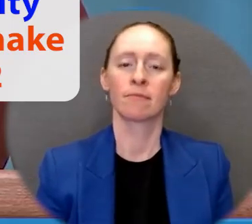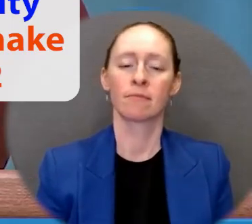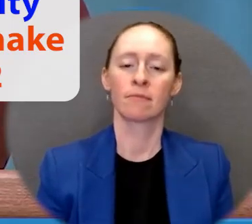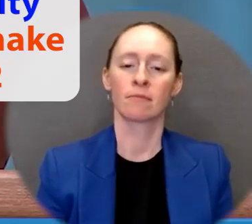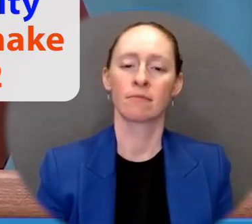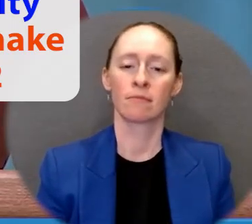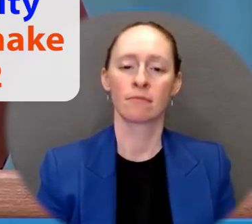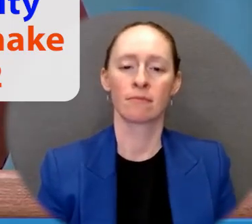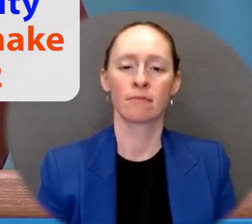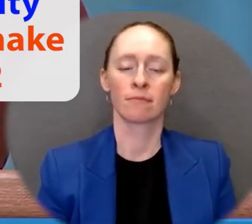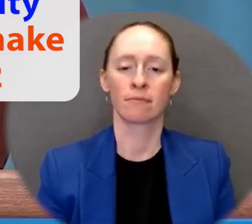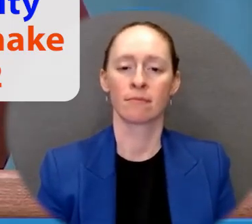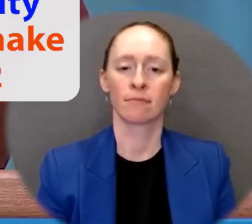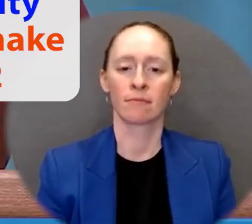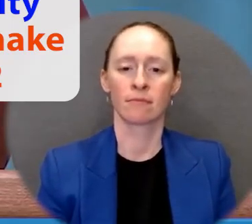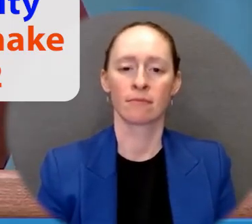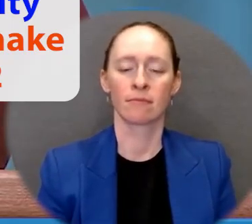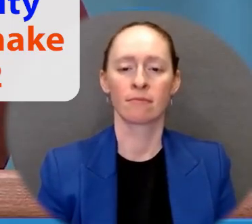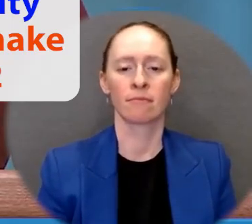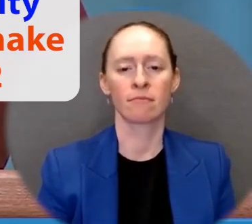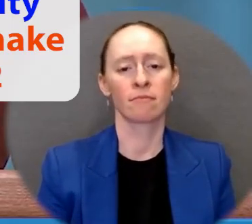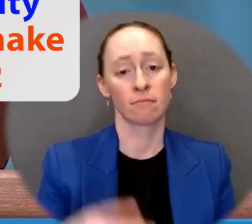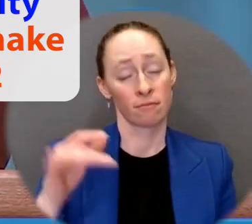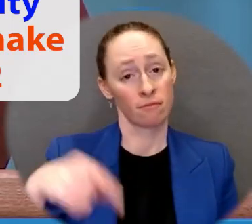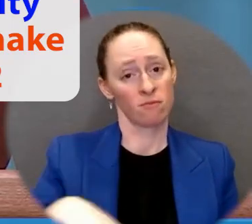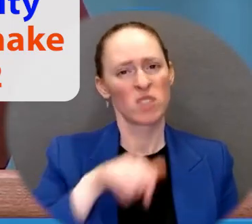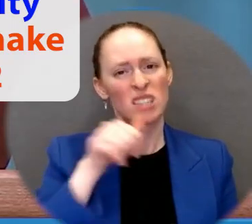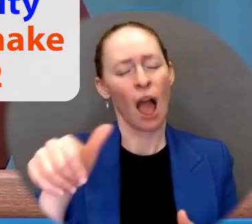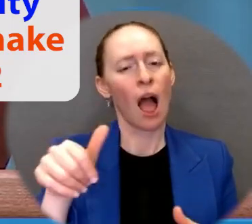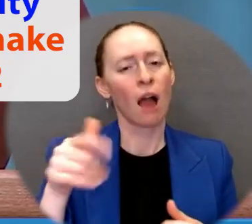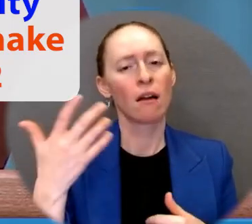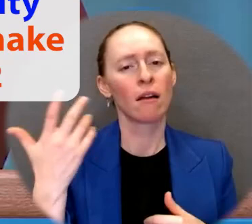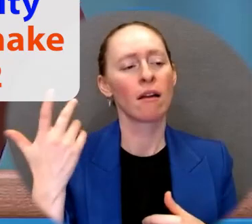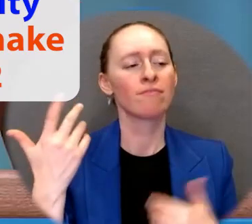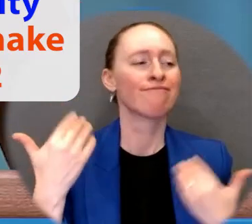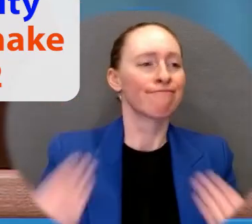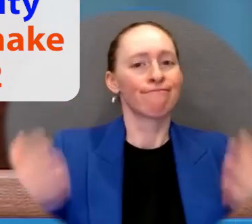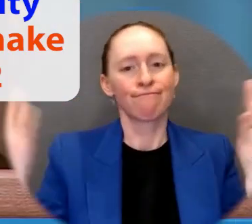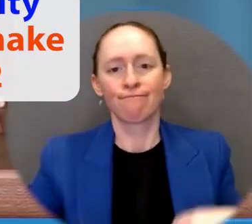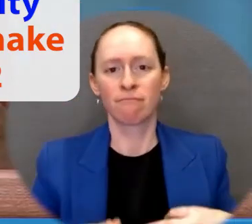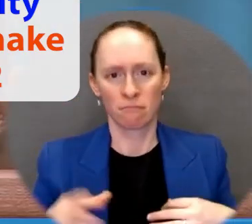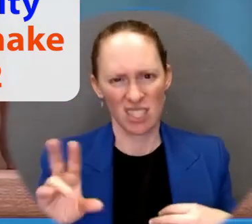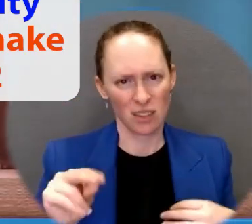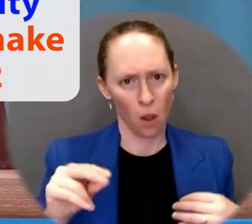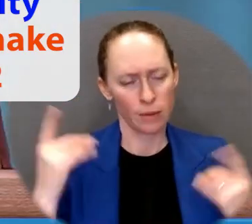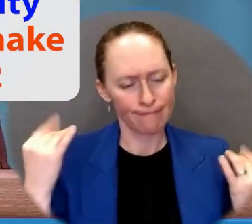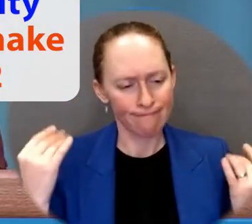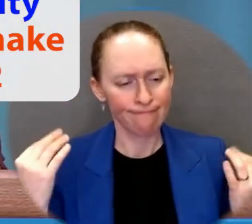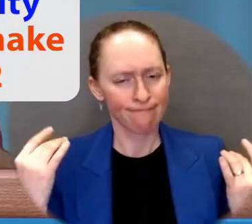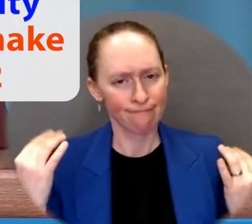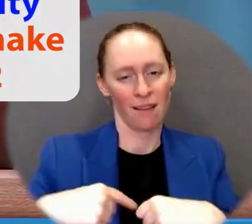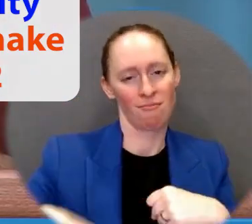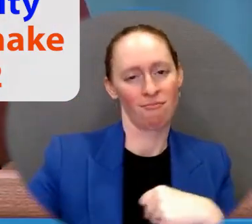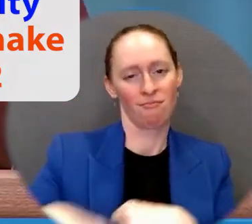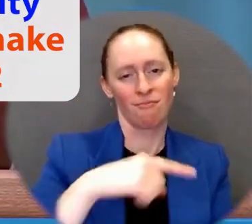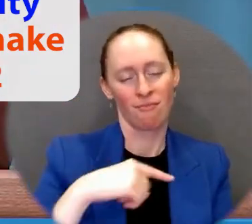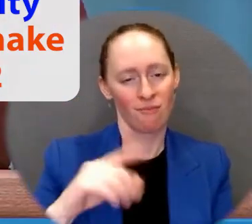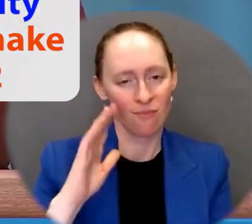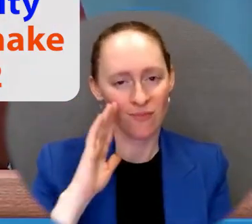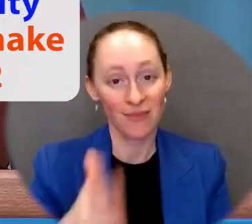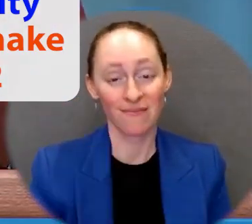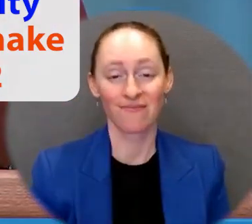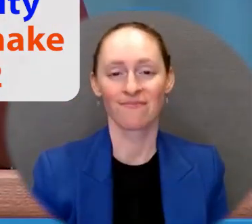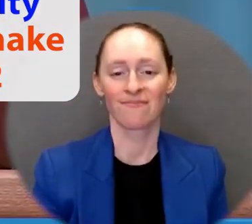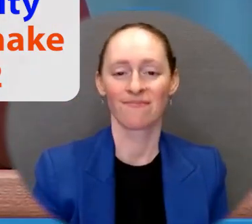lightly. Just want to make that very clear. But he believed this was the right thing to do to secure Brittney's release. So